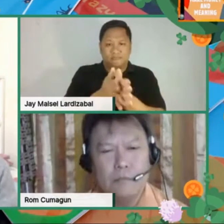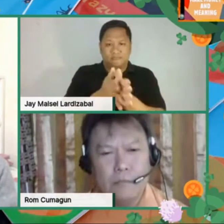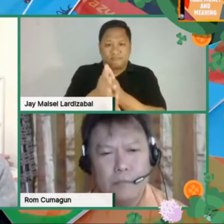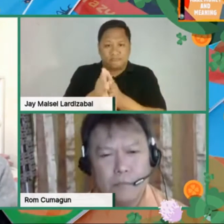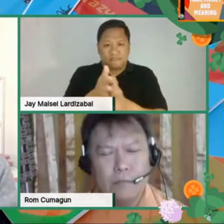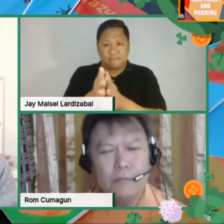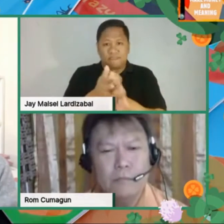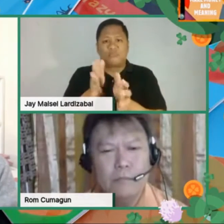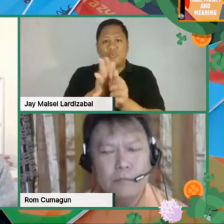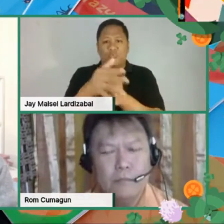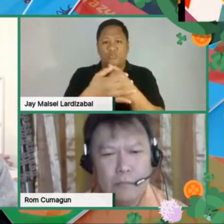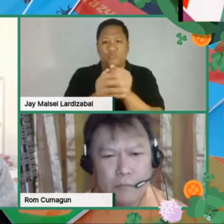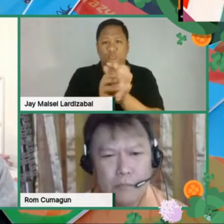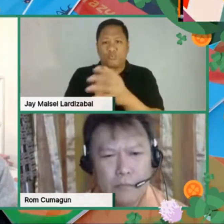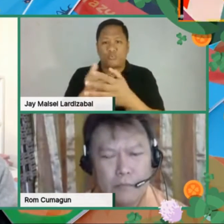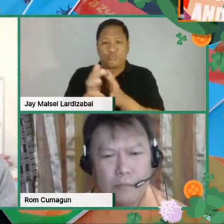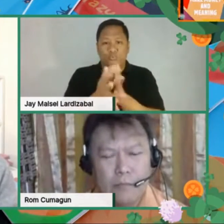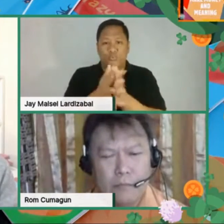pinaka